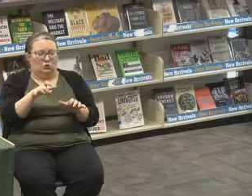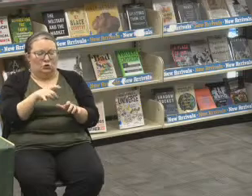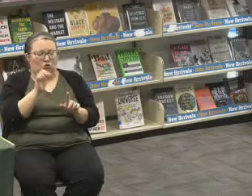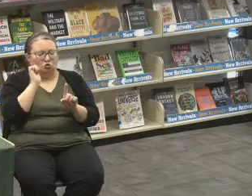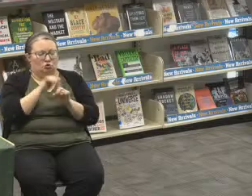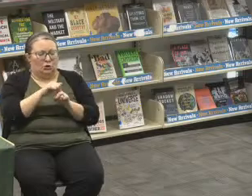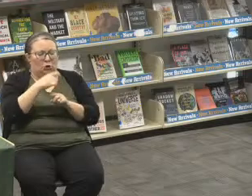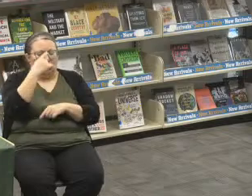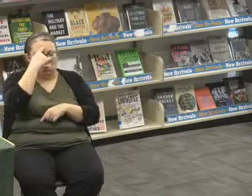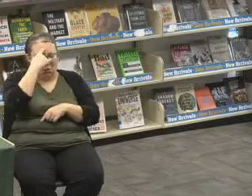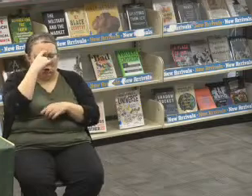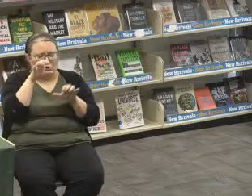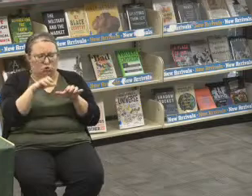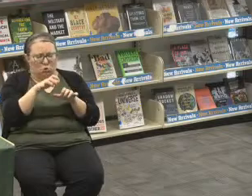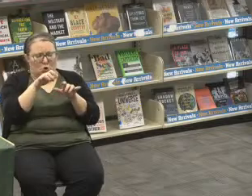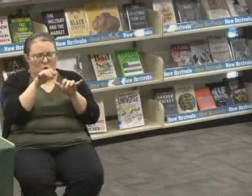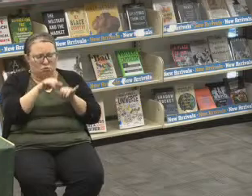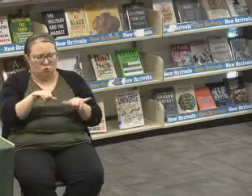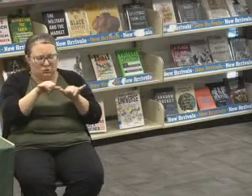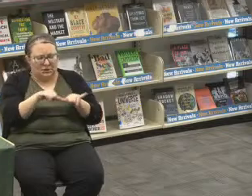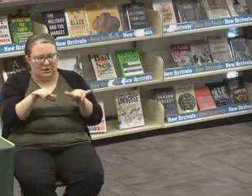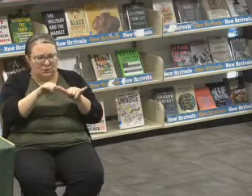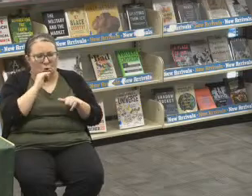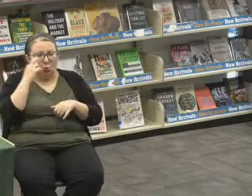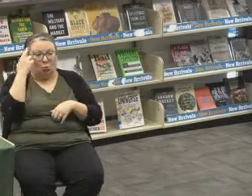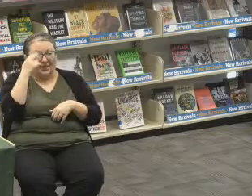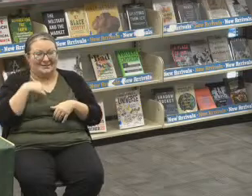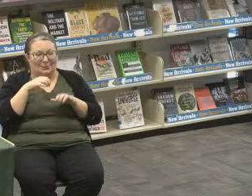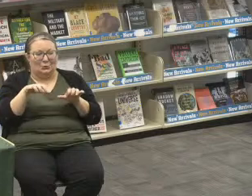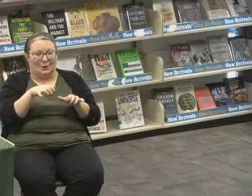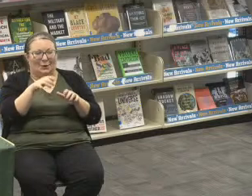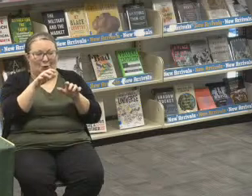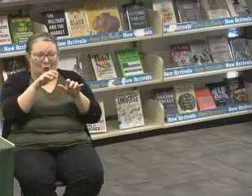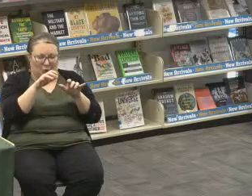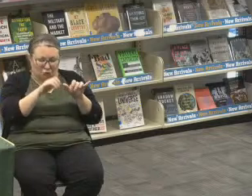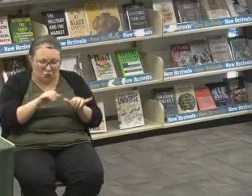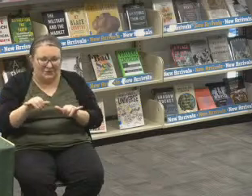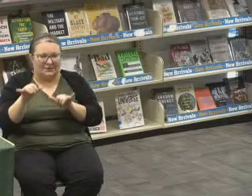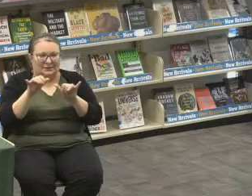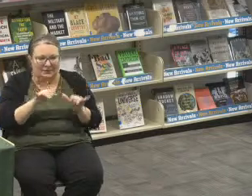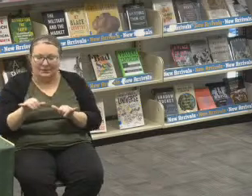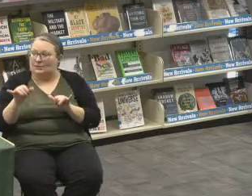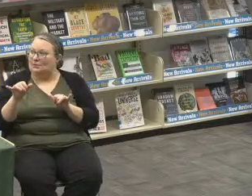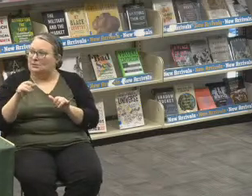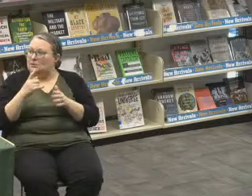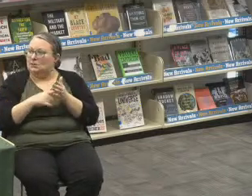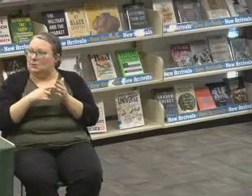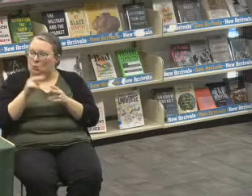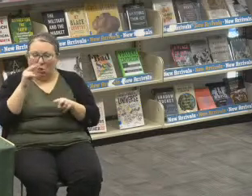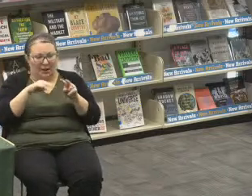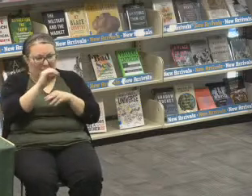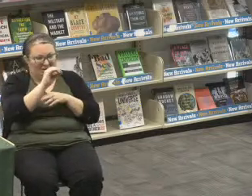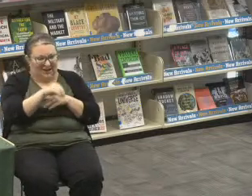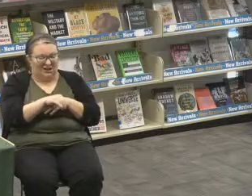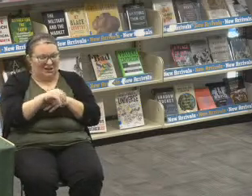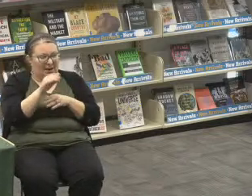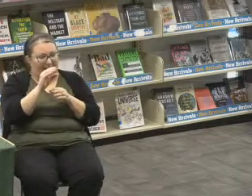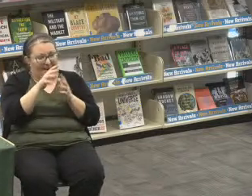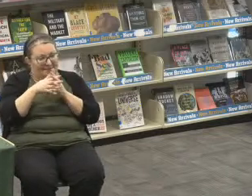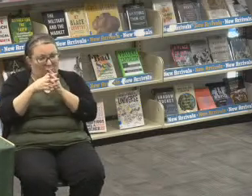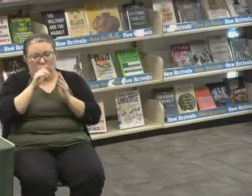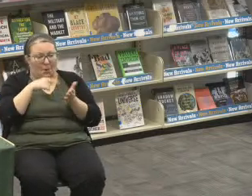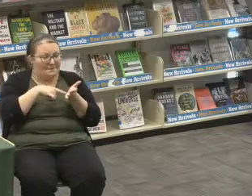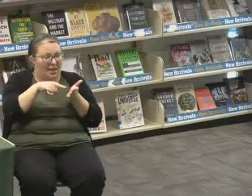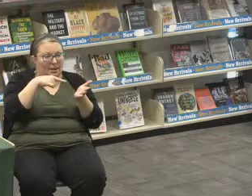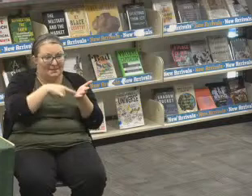their brain into doing a routine so that they don't realize they're doing a routine. Sometimes when you take a look at the percentage of Americans that don't